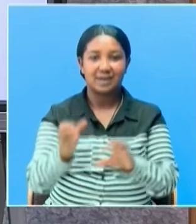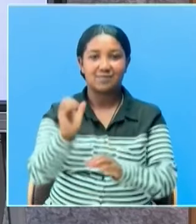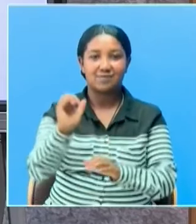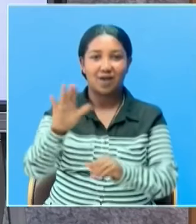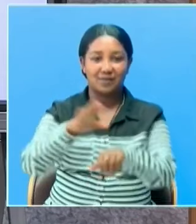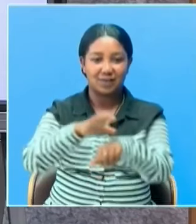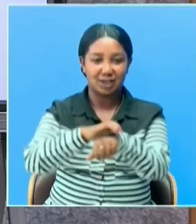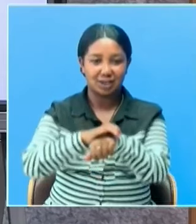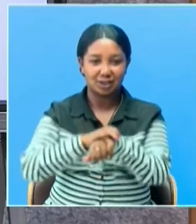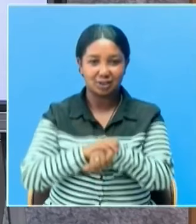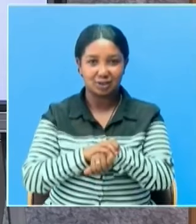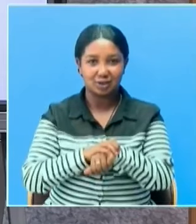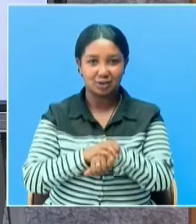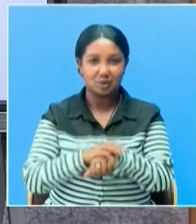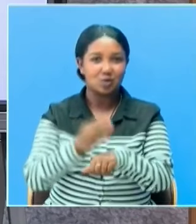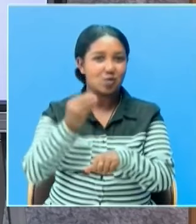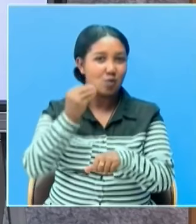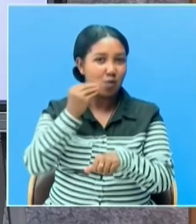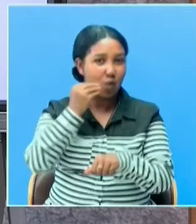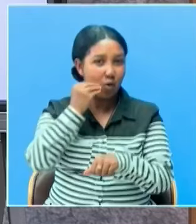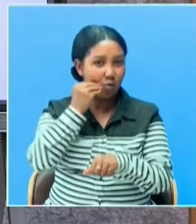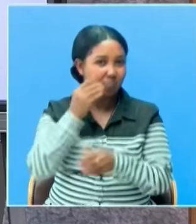English language home tutorial class.